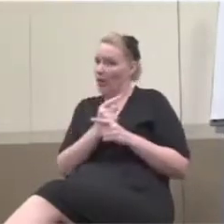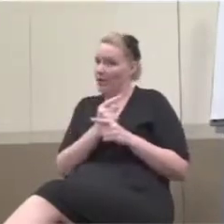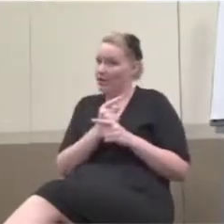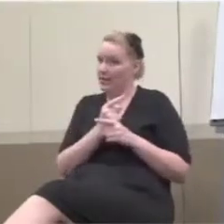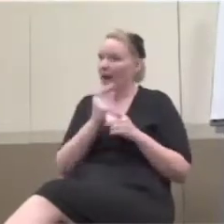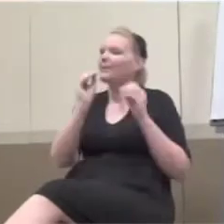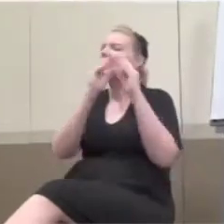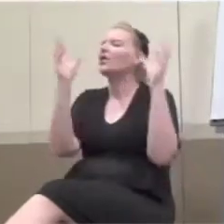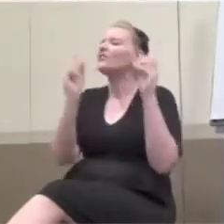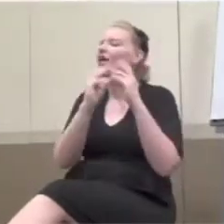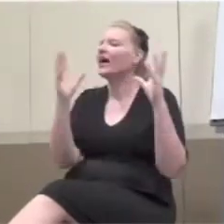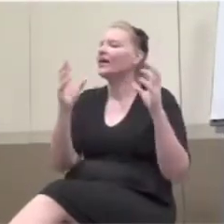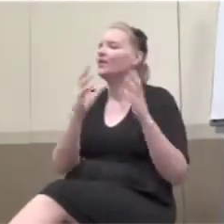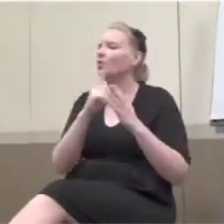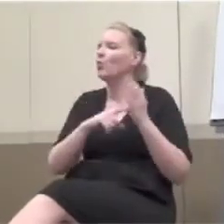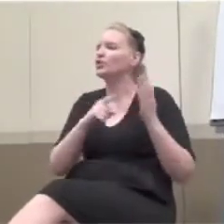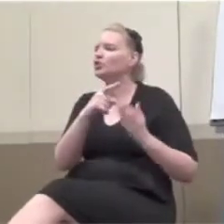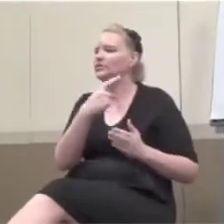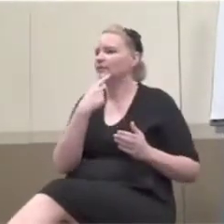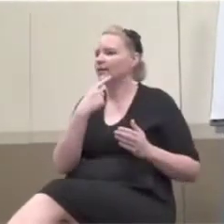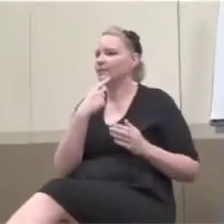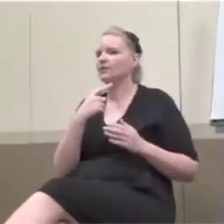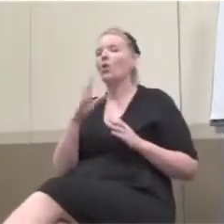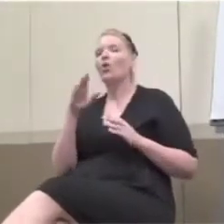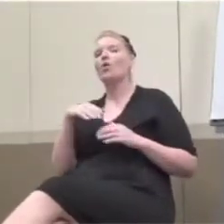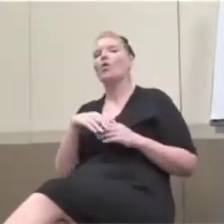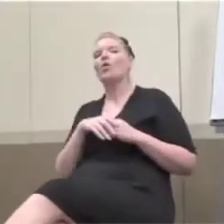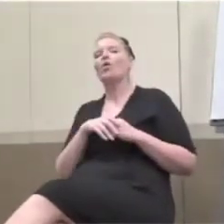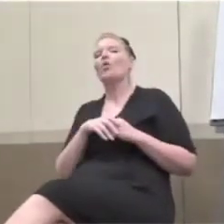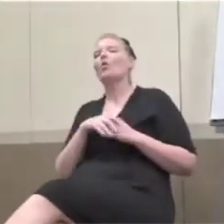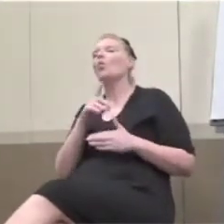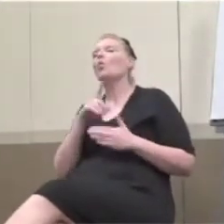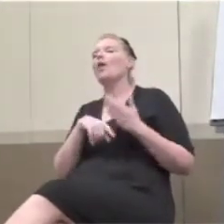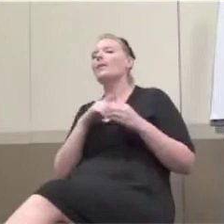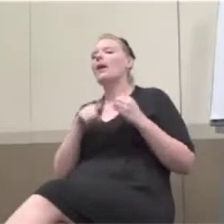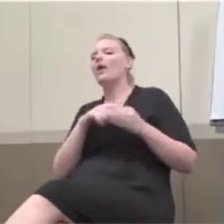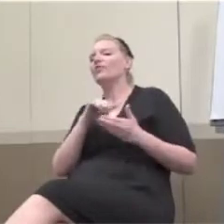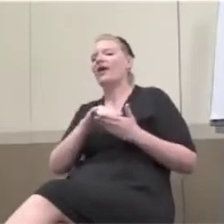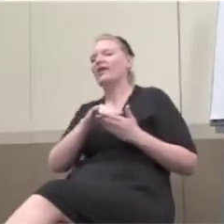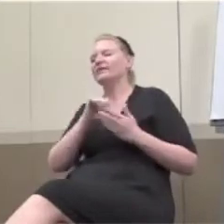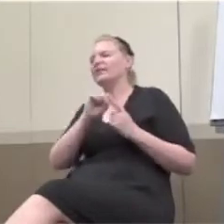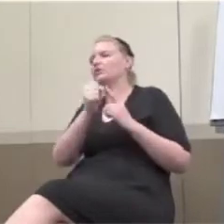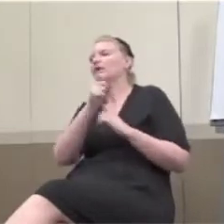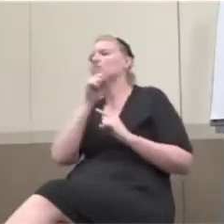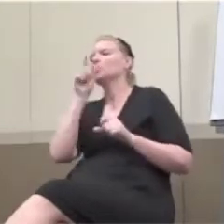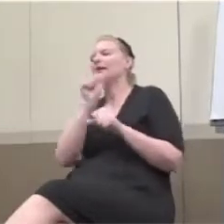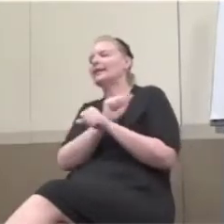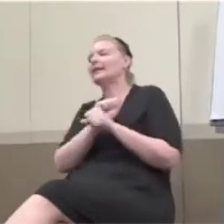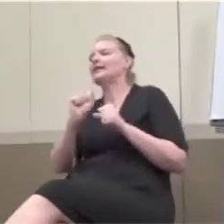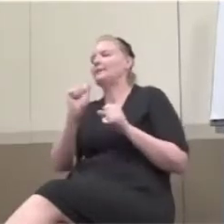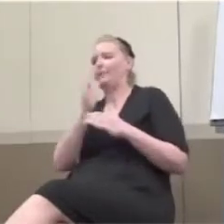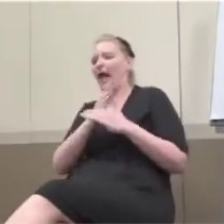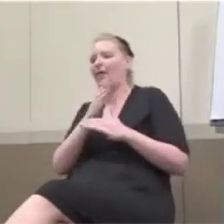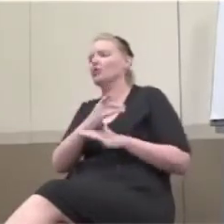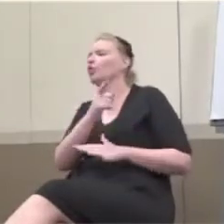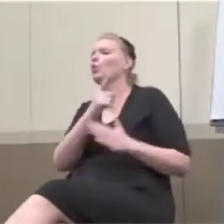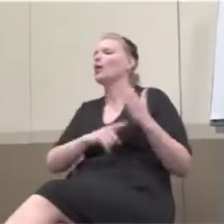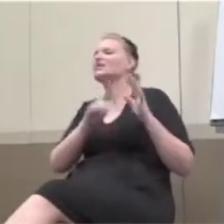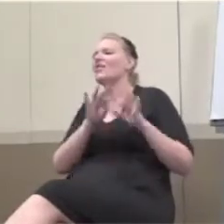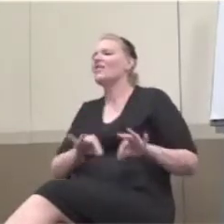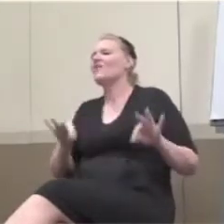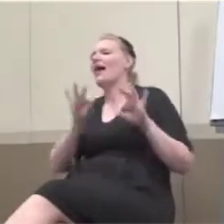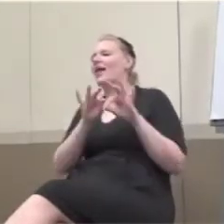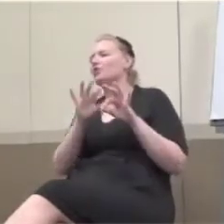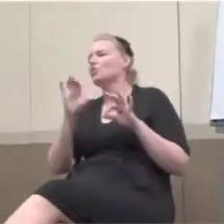it is. I'm asking for clarifying statements or probing. What about that situation really bothered you? What value, I asked, what value,